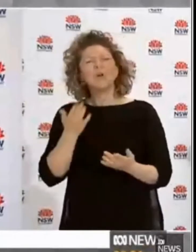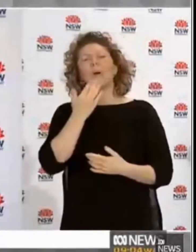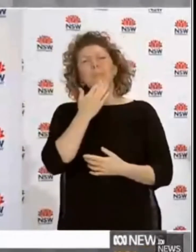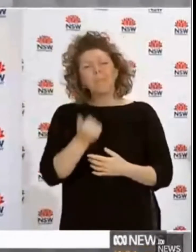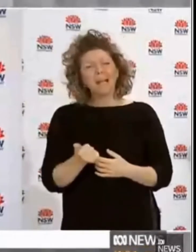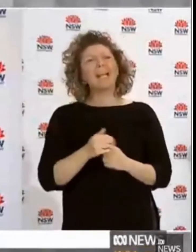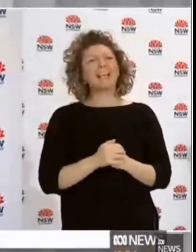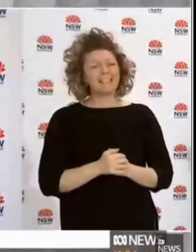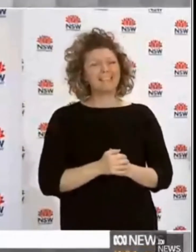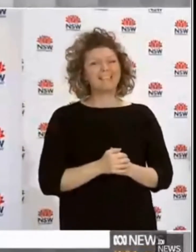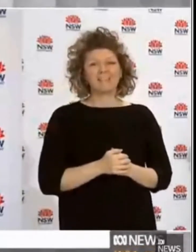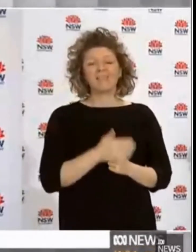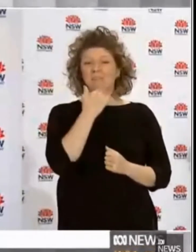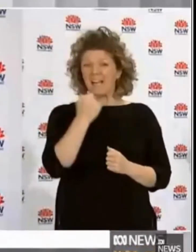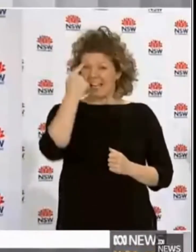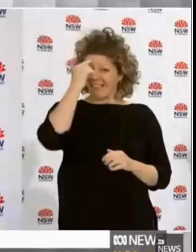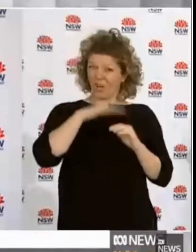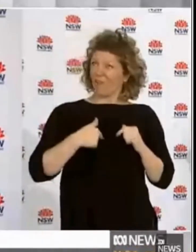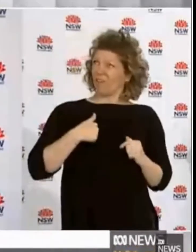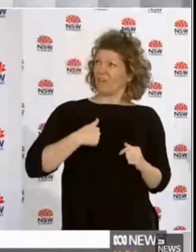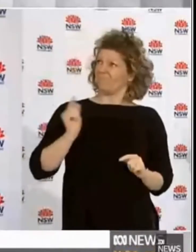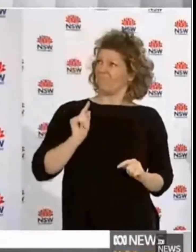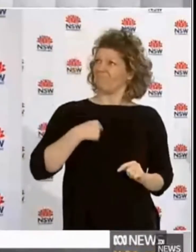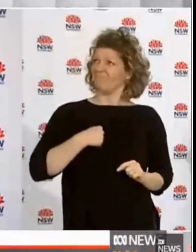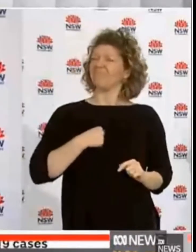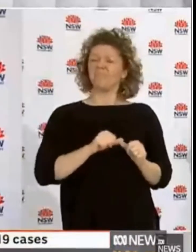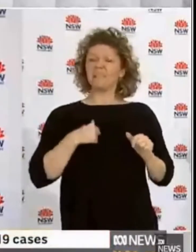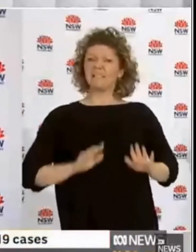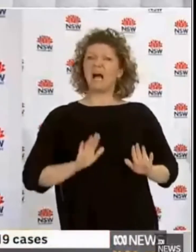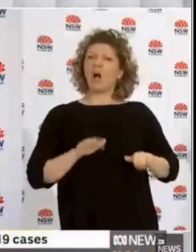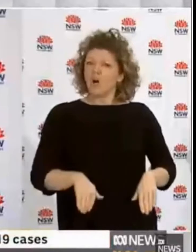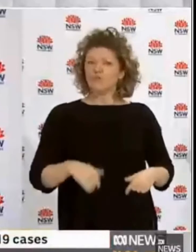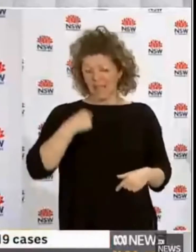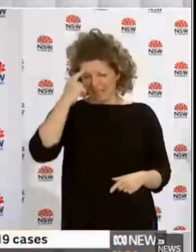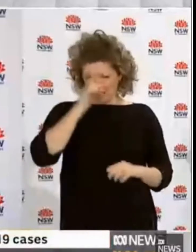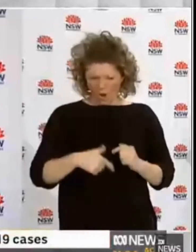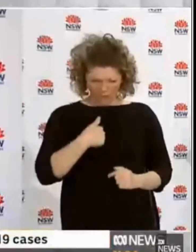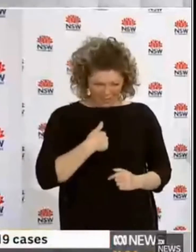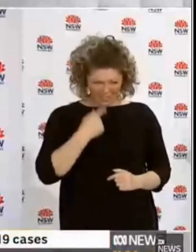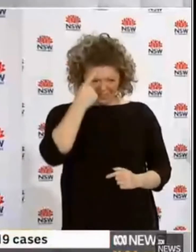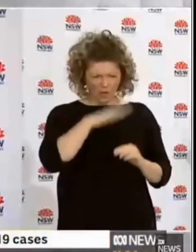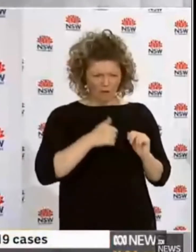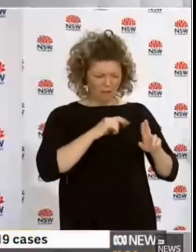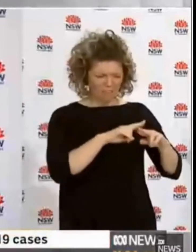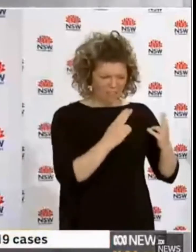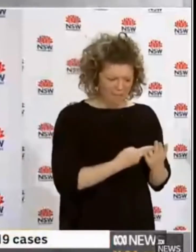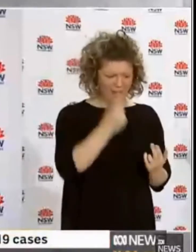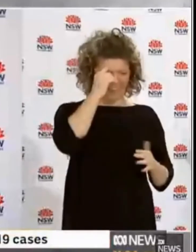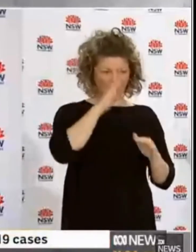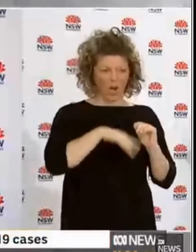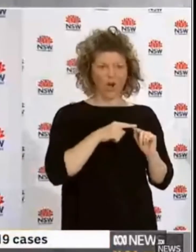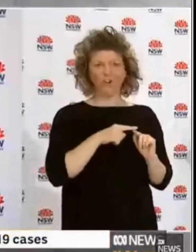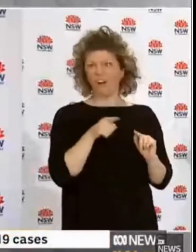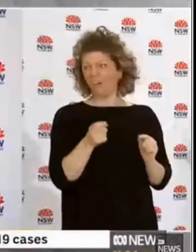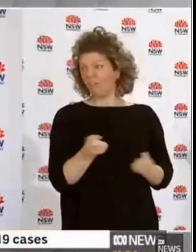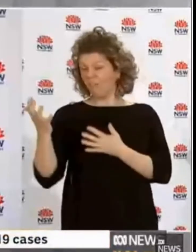please isolate, please stay at home, and understand it doesn't just impact on you and your family, it also impacts on health workers, it impacts on